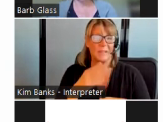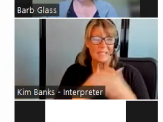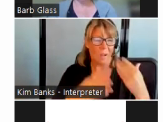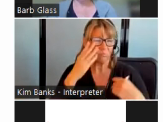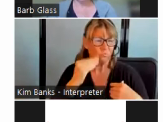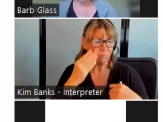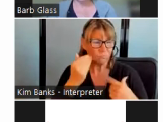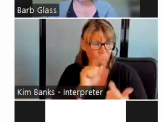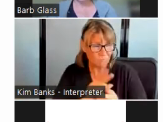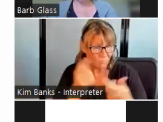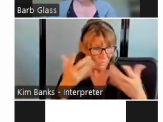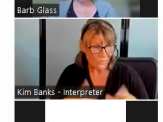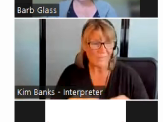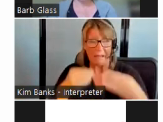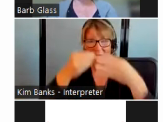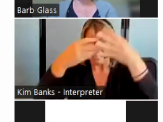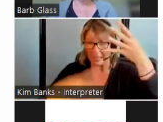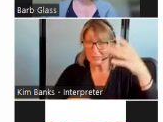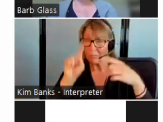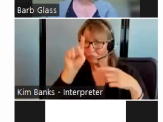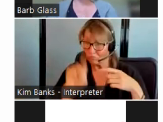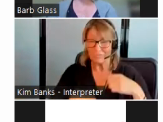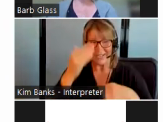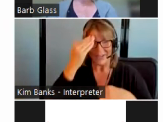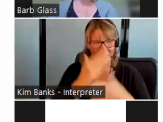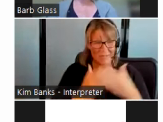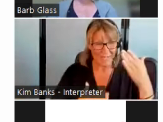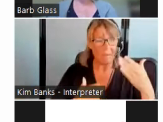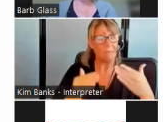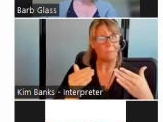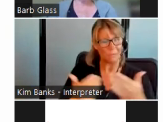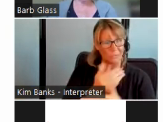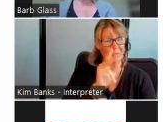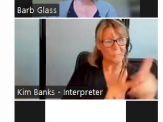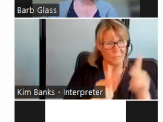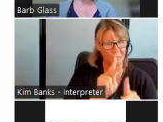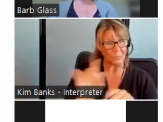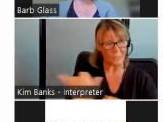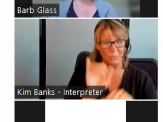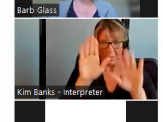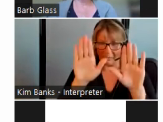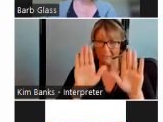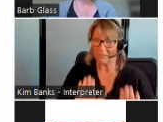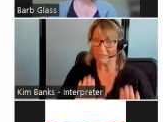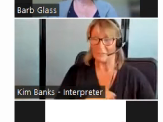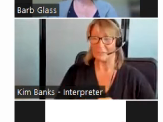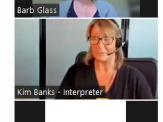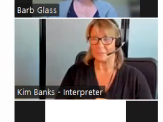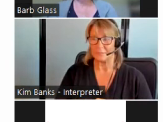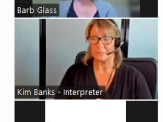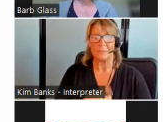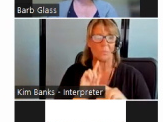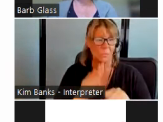chat today and in the participants list. Also, lots of new people. That's wonderful too. We did do this